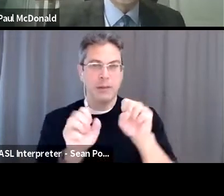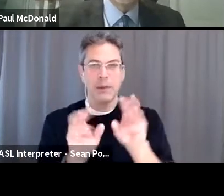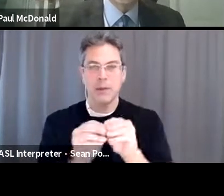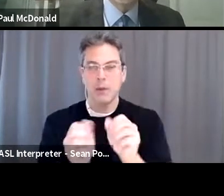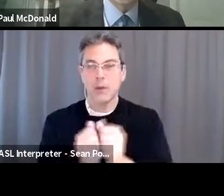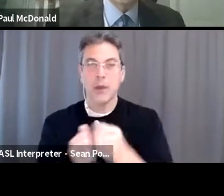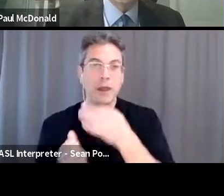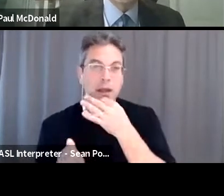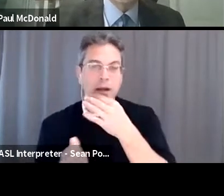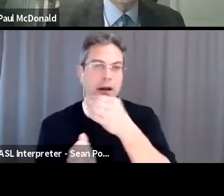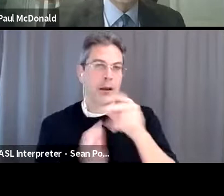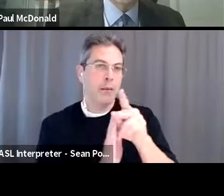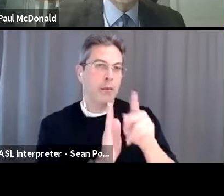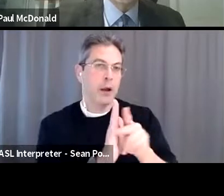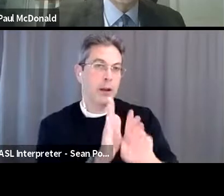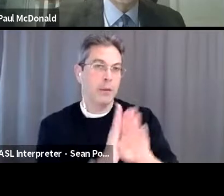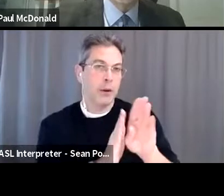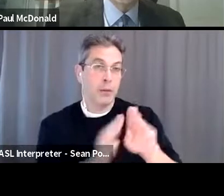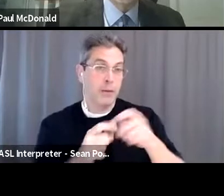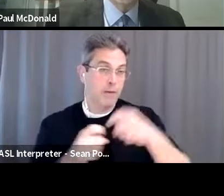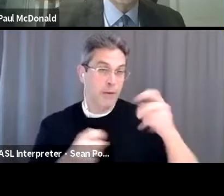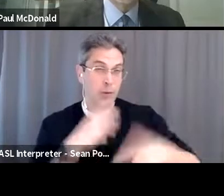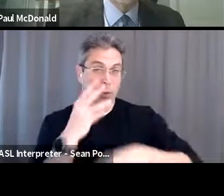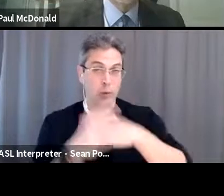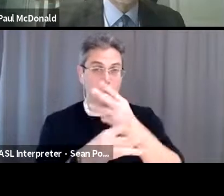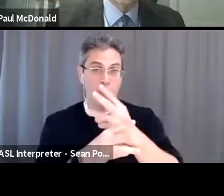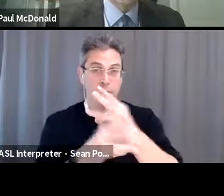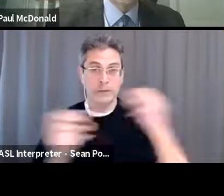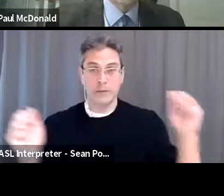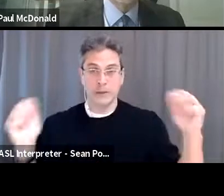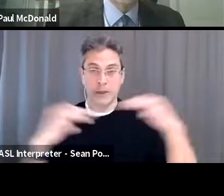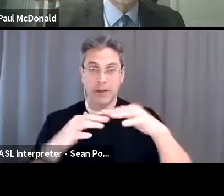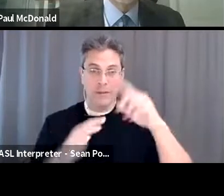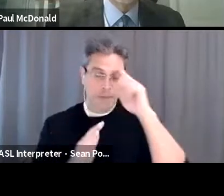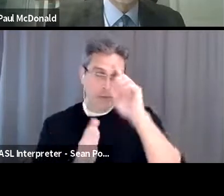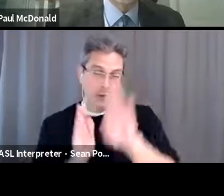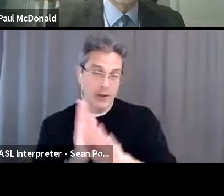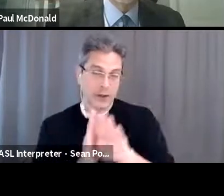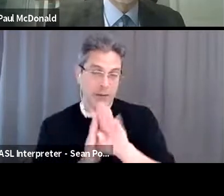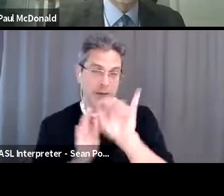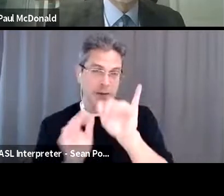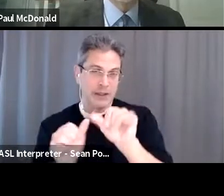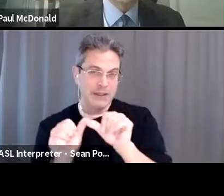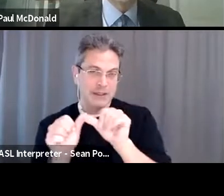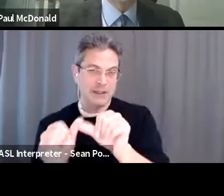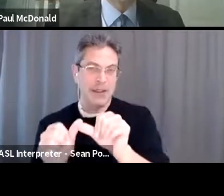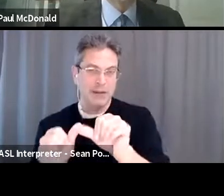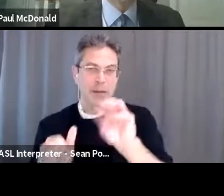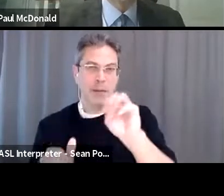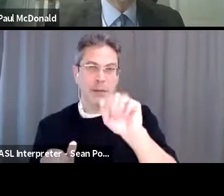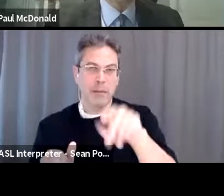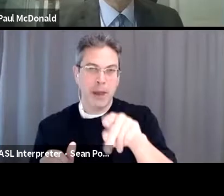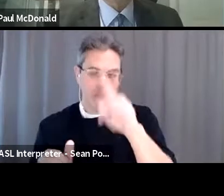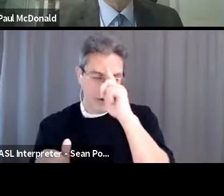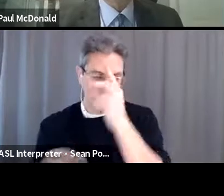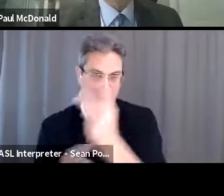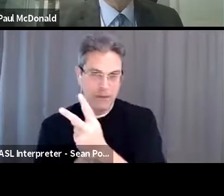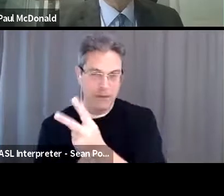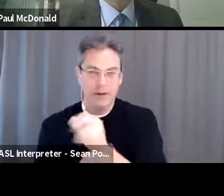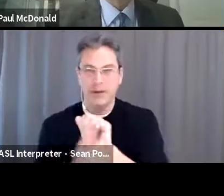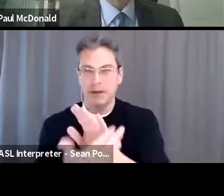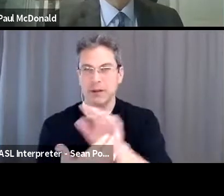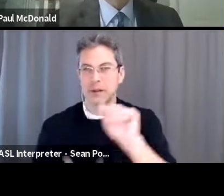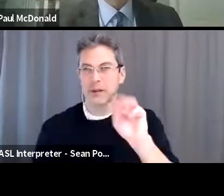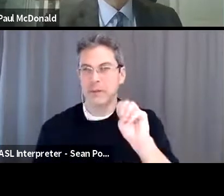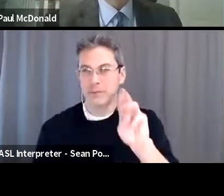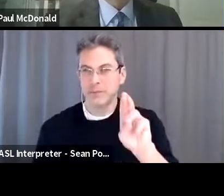around the world to develop a roadmap for sustainably governing the global antimicrobial commons. But this year's